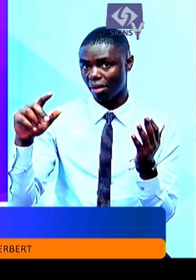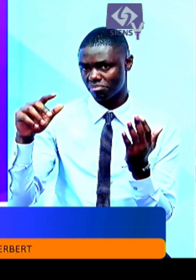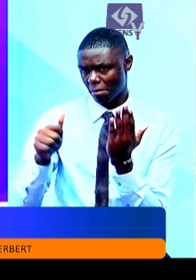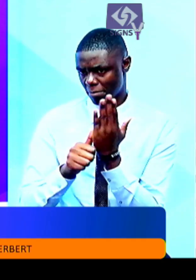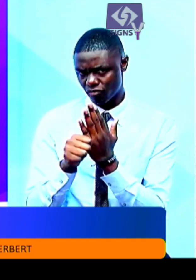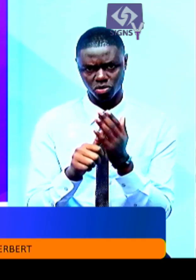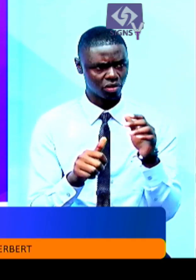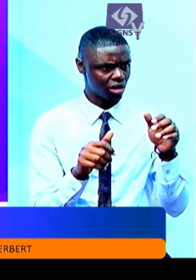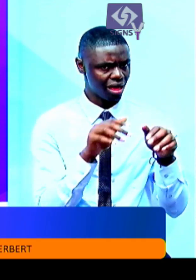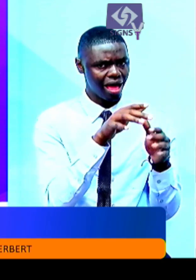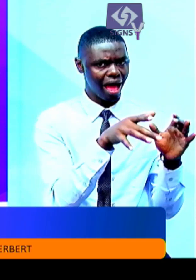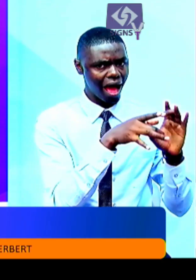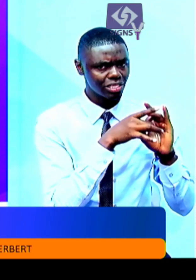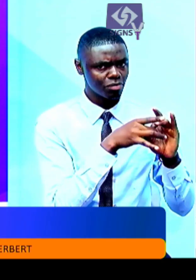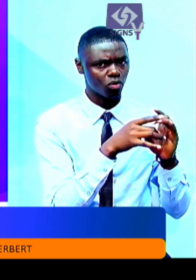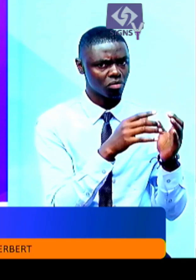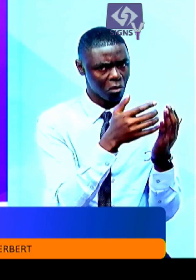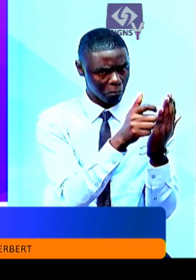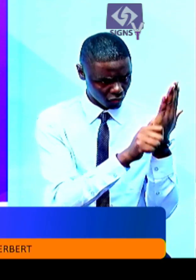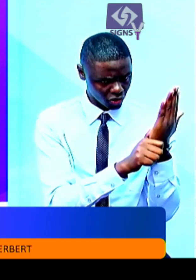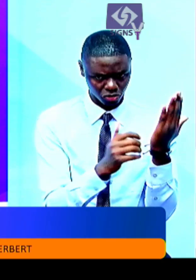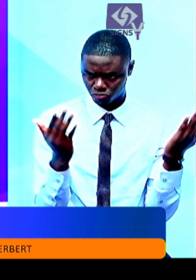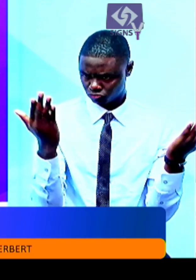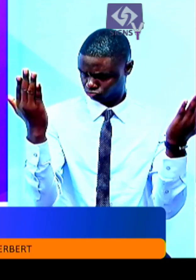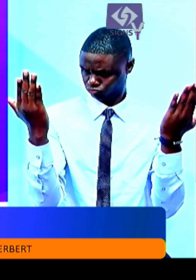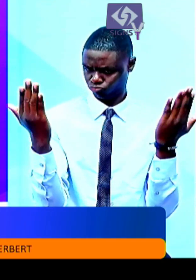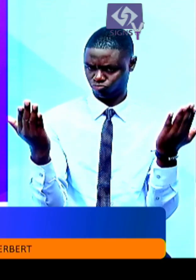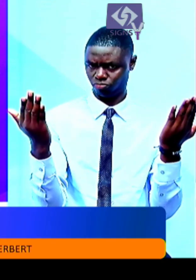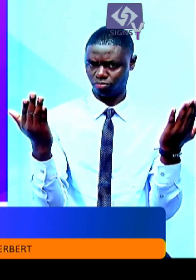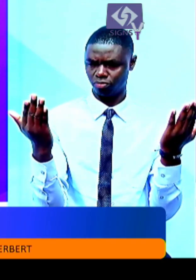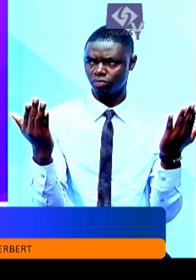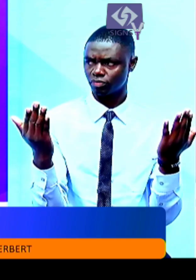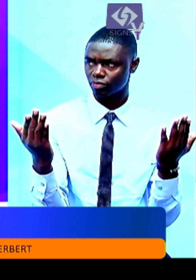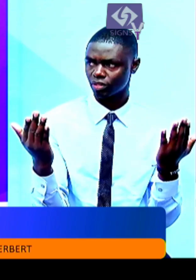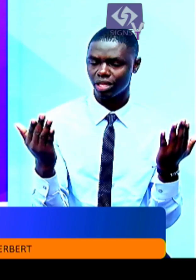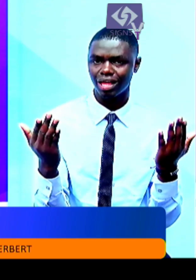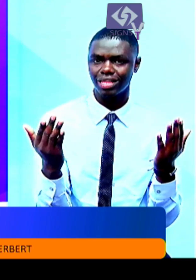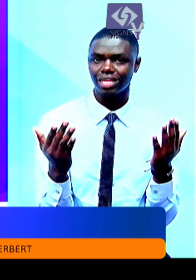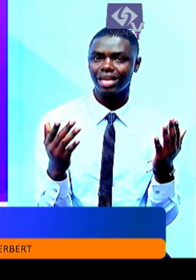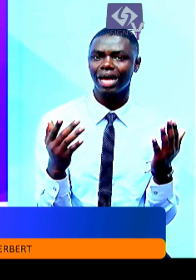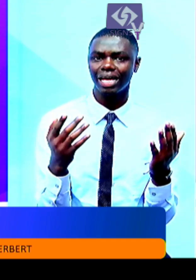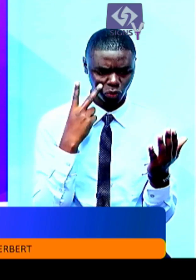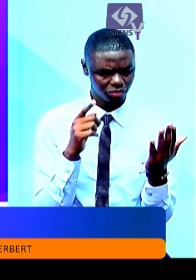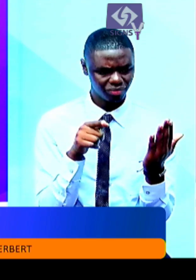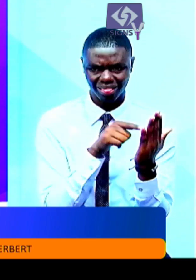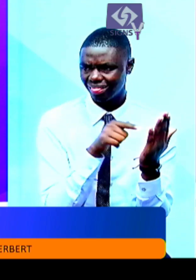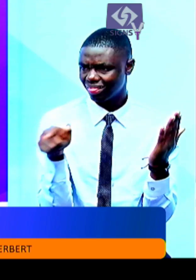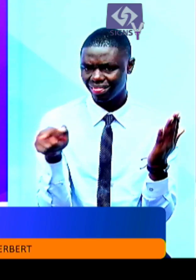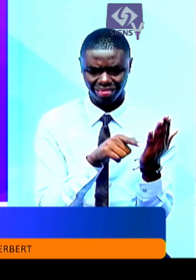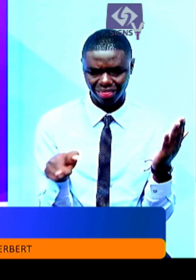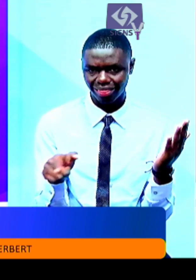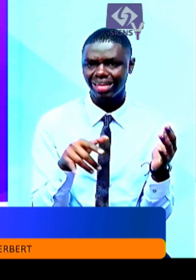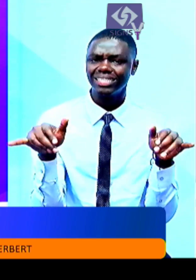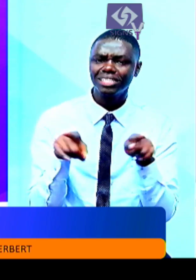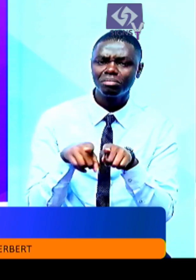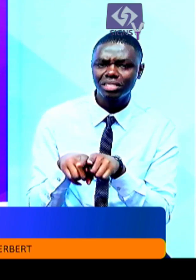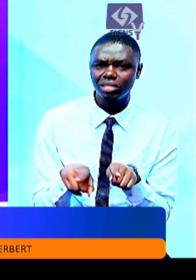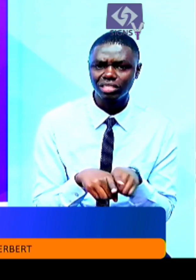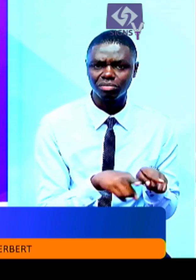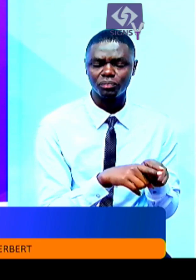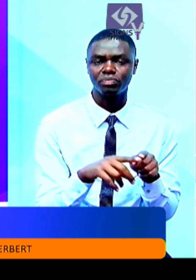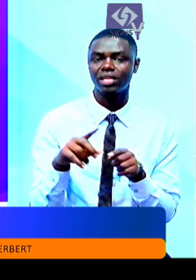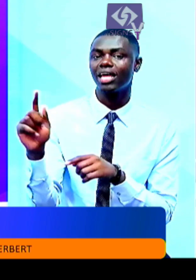took the Azimio manifesto and I put them in a software called Turn It In, and I found that they had a similarity of 98%. That the